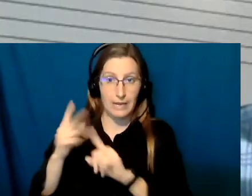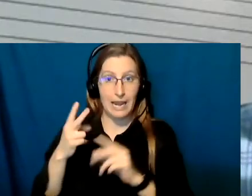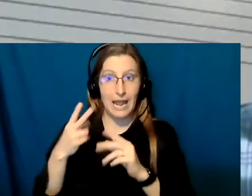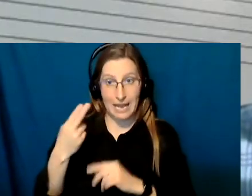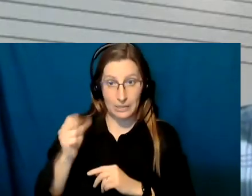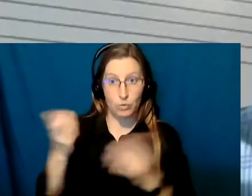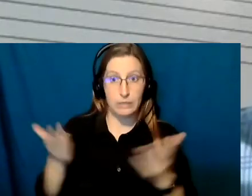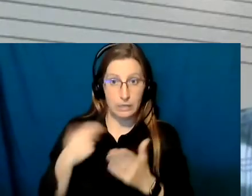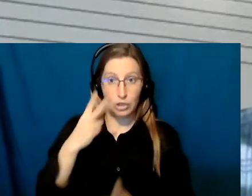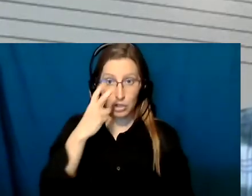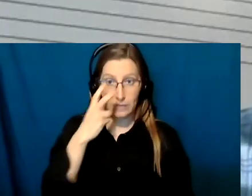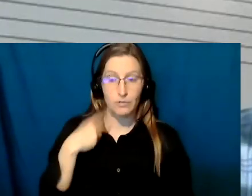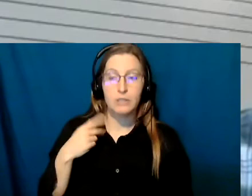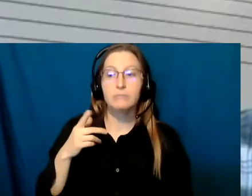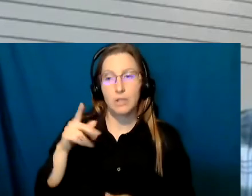and hard of hearing.